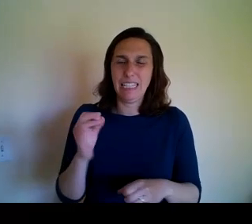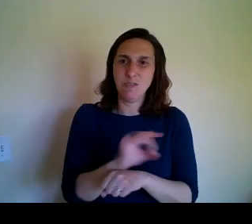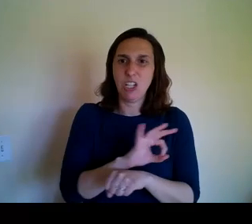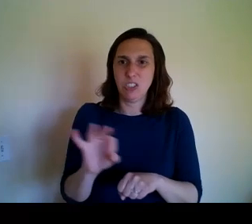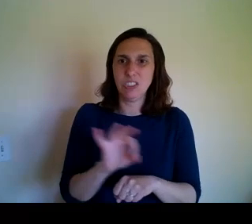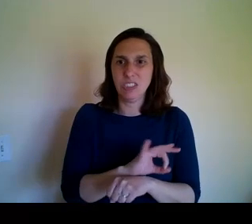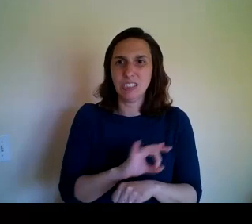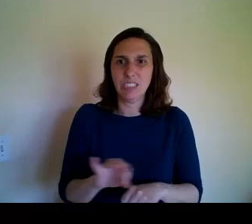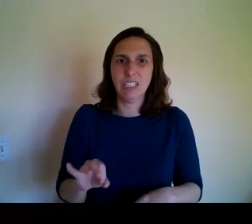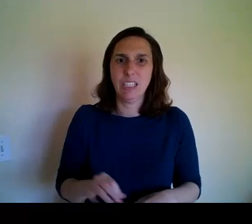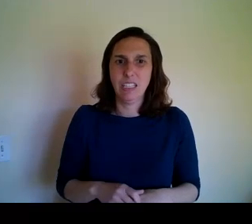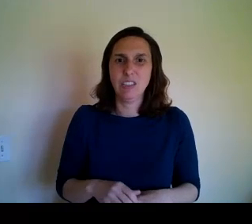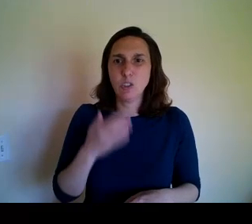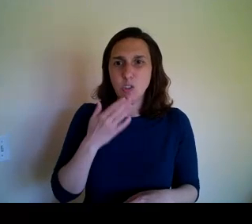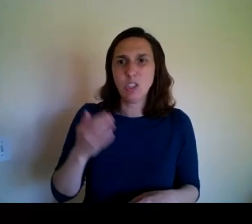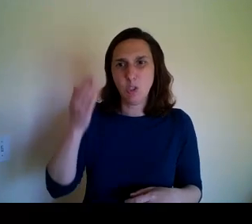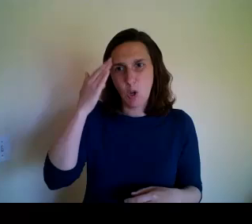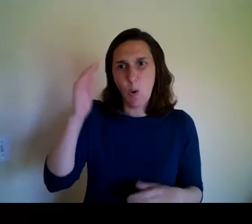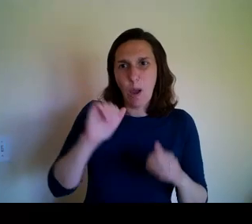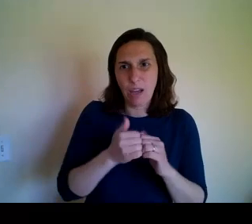So it's good to have an understanding of them